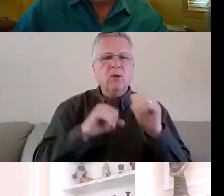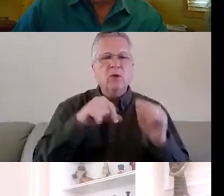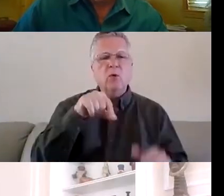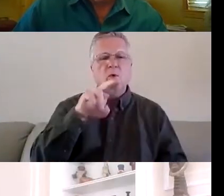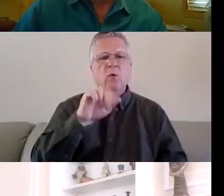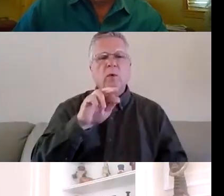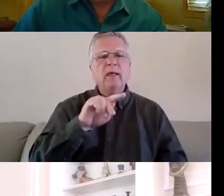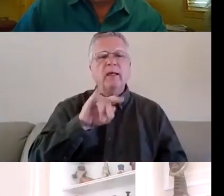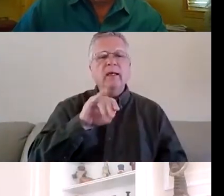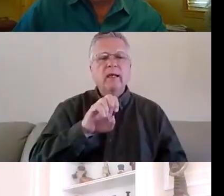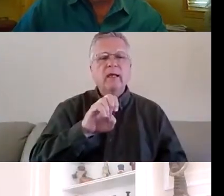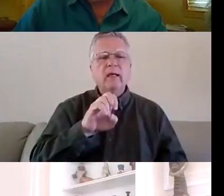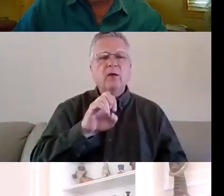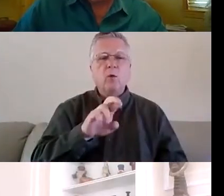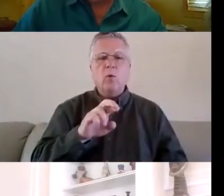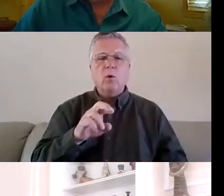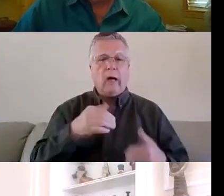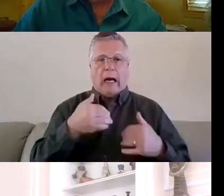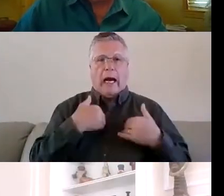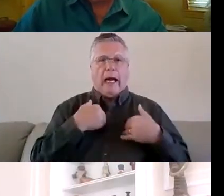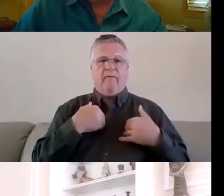it, is that right?